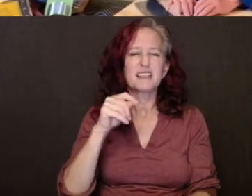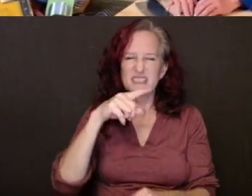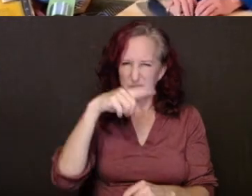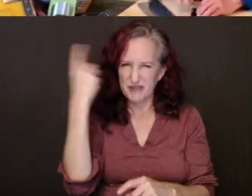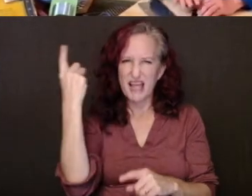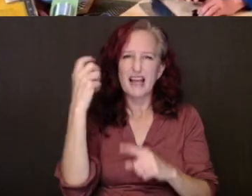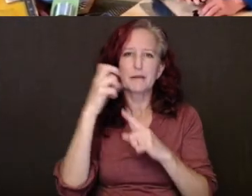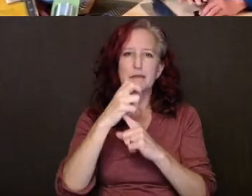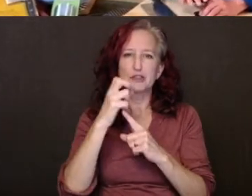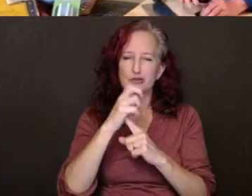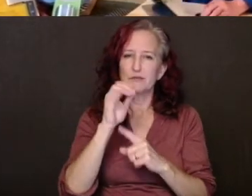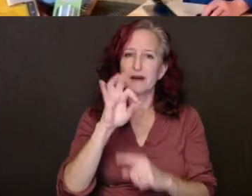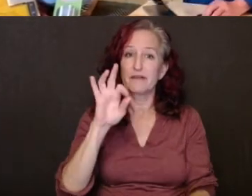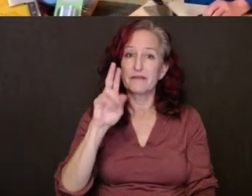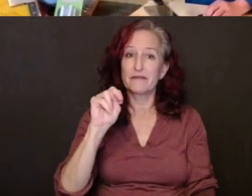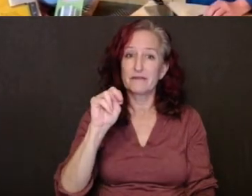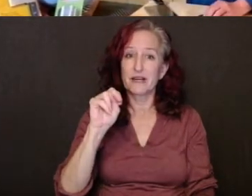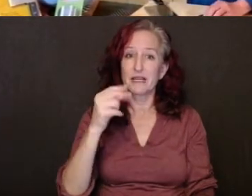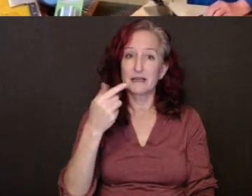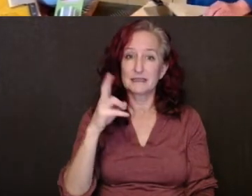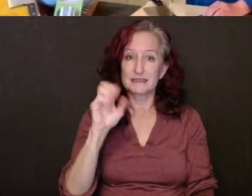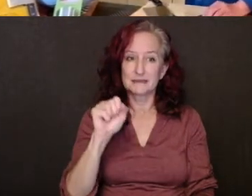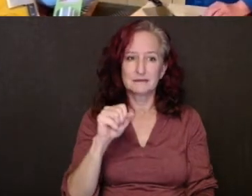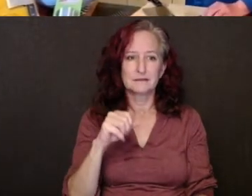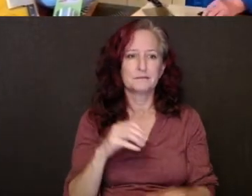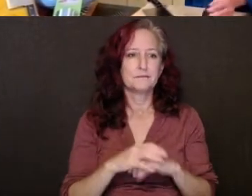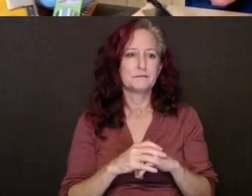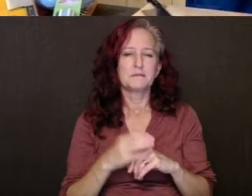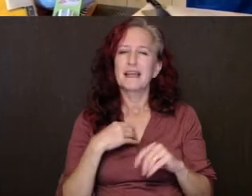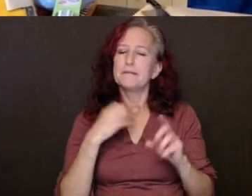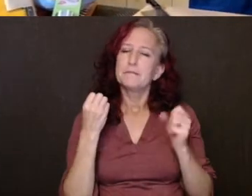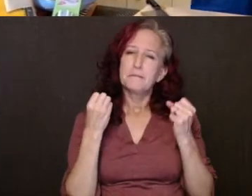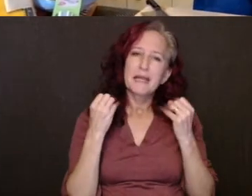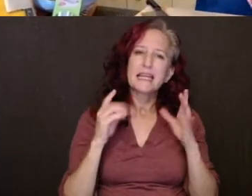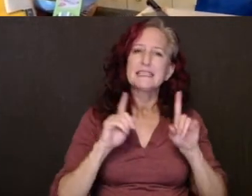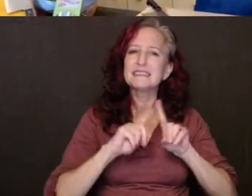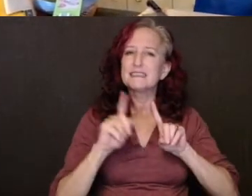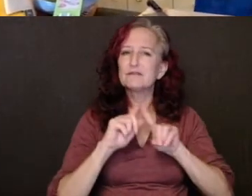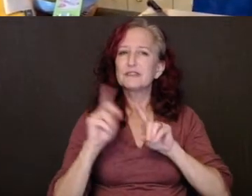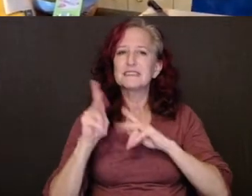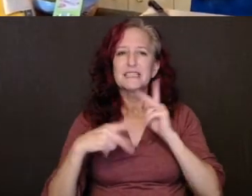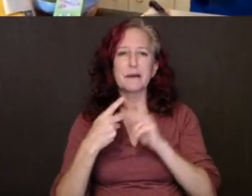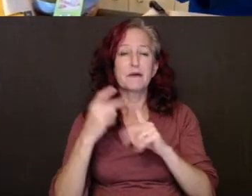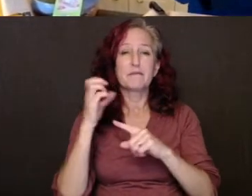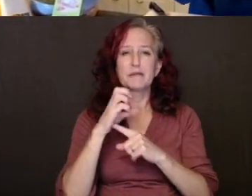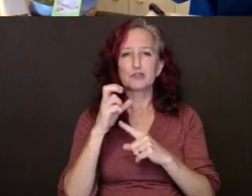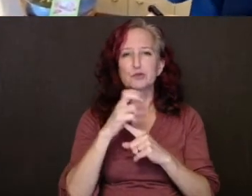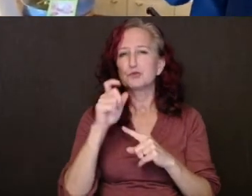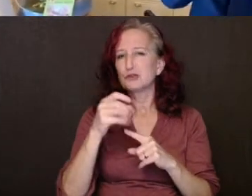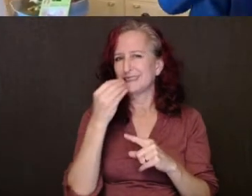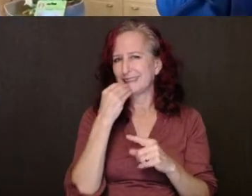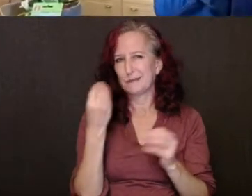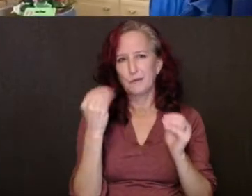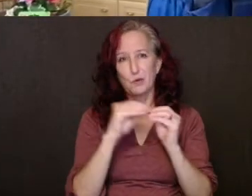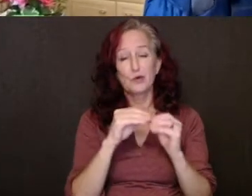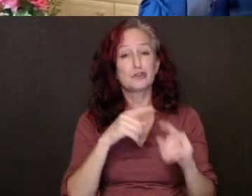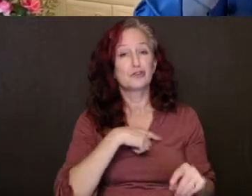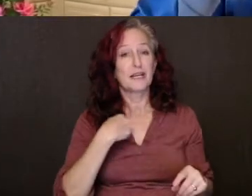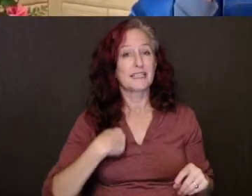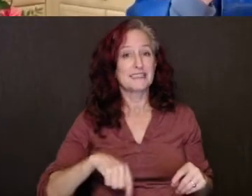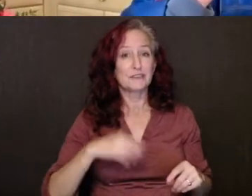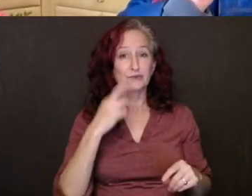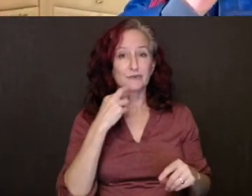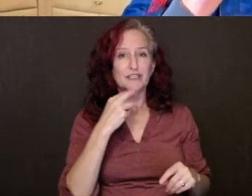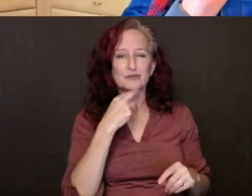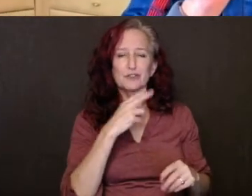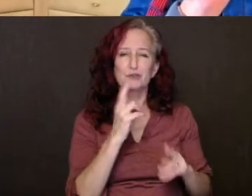Yeah, this is actually a mushroom. Okay. In Chinese, it's called cloud ear because it looks like an elephant ear. Look at that. It looks like an